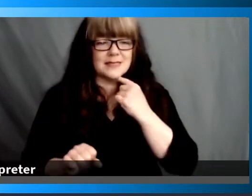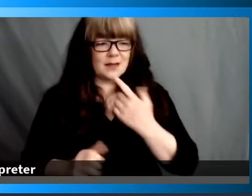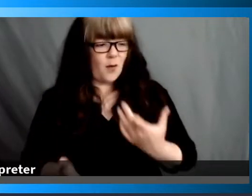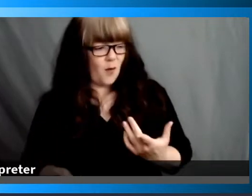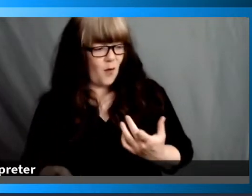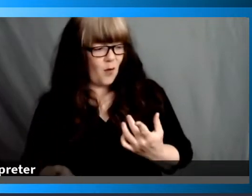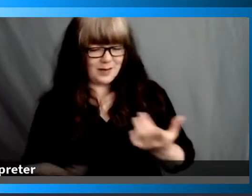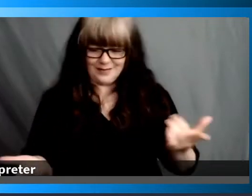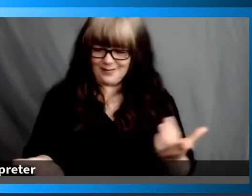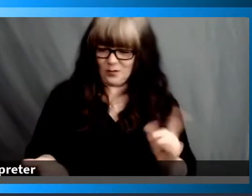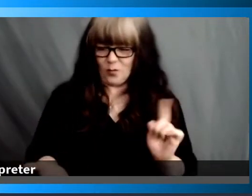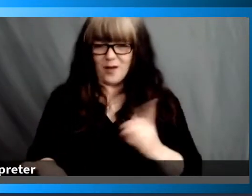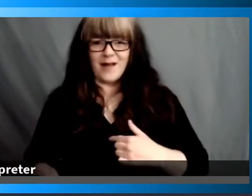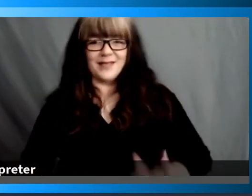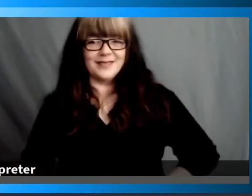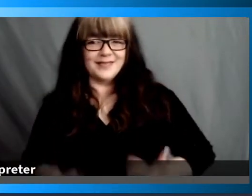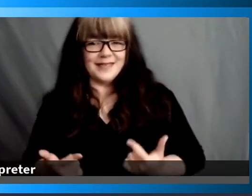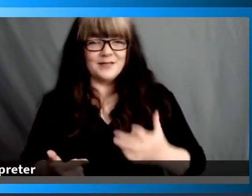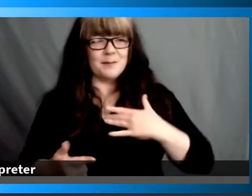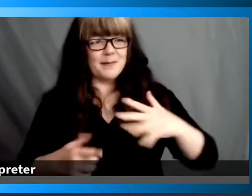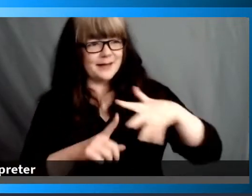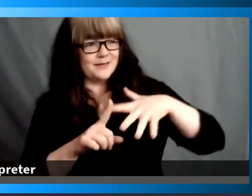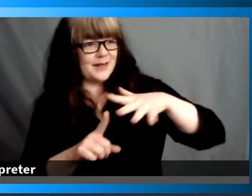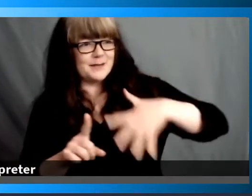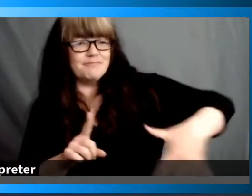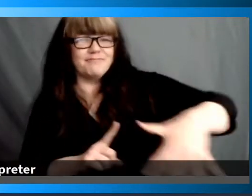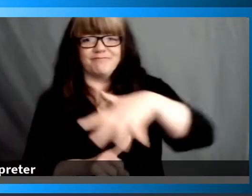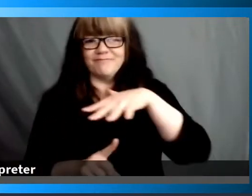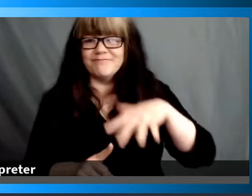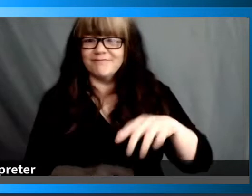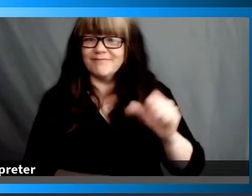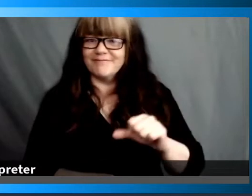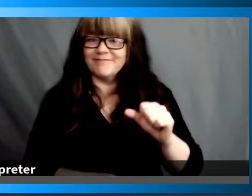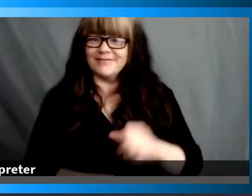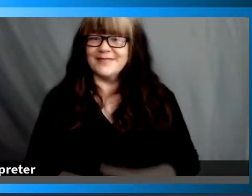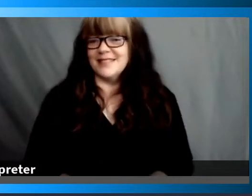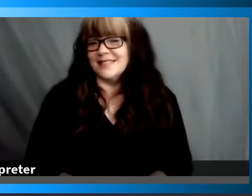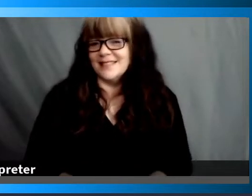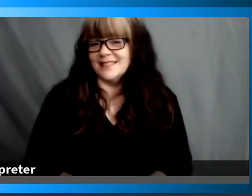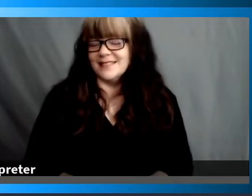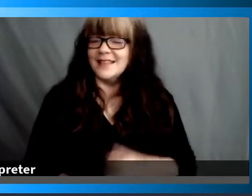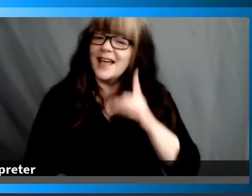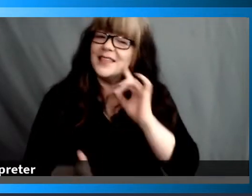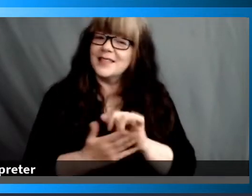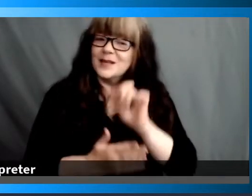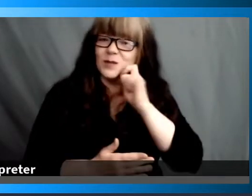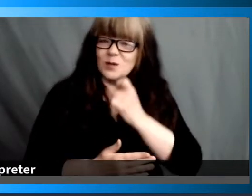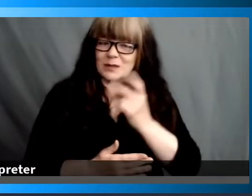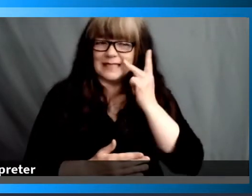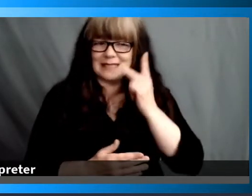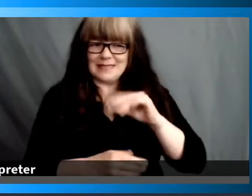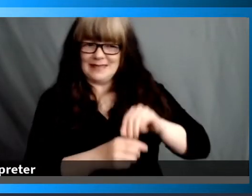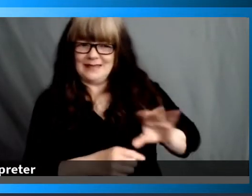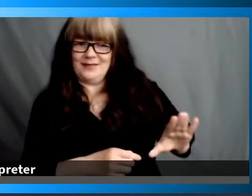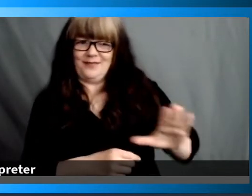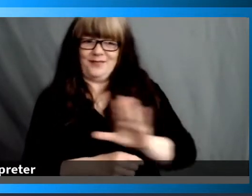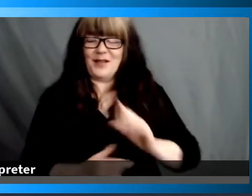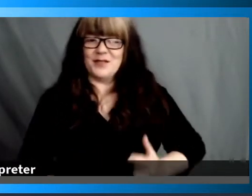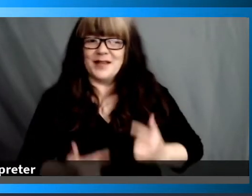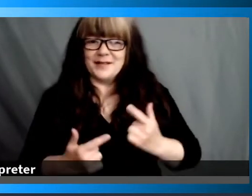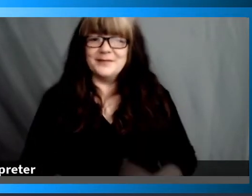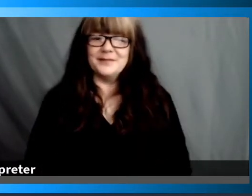I live and this is my environment. And like, yeah, I find that really cool, the snapshots of people's